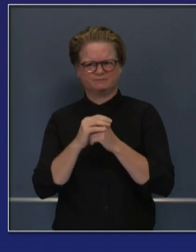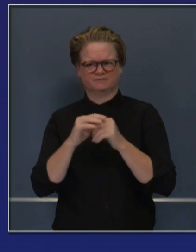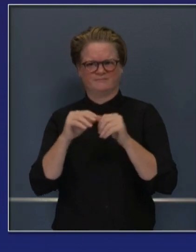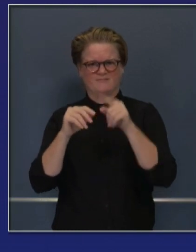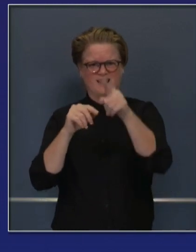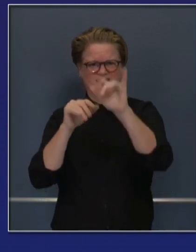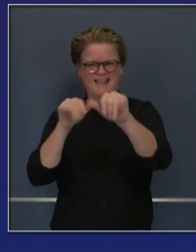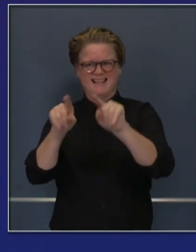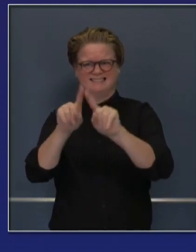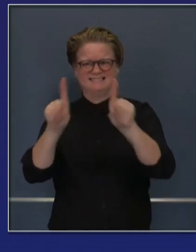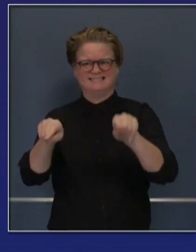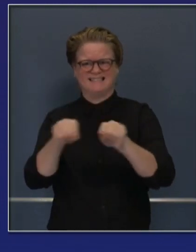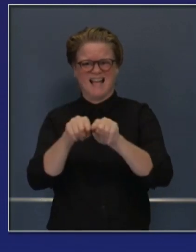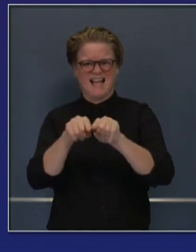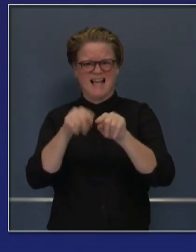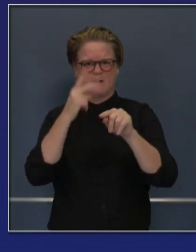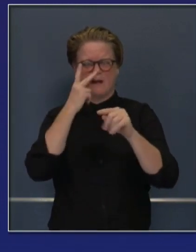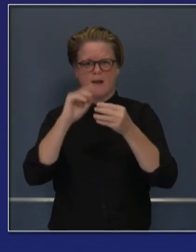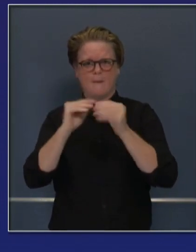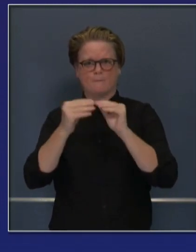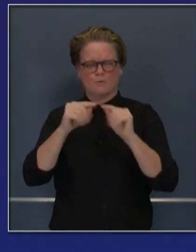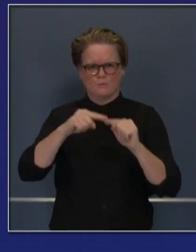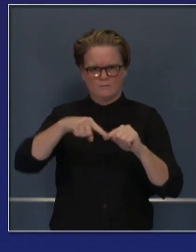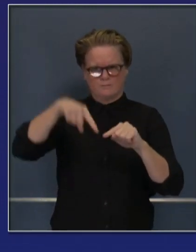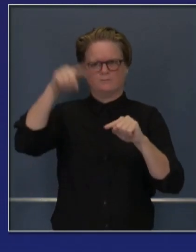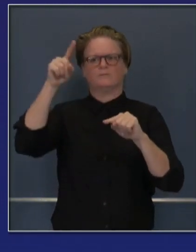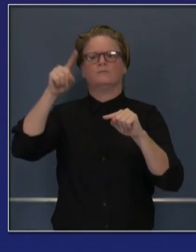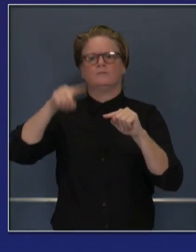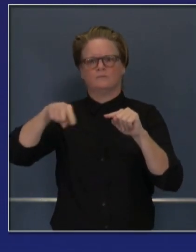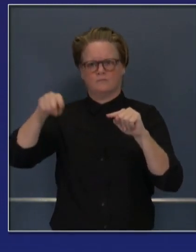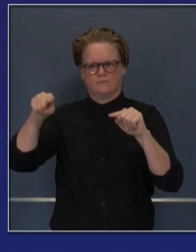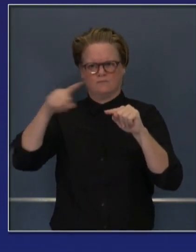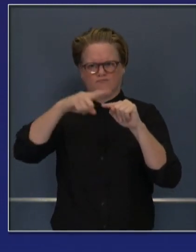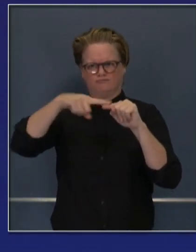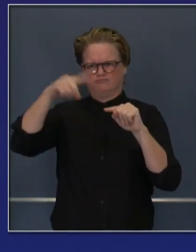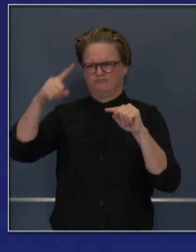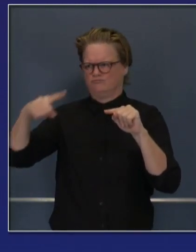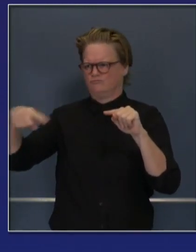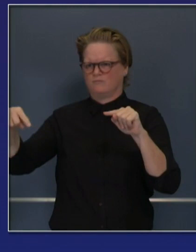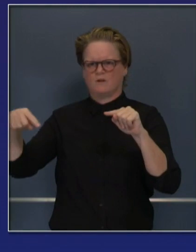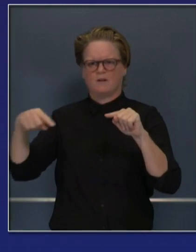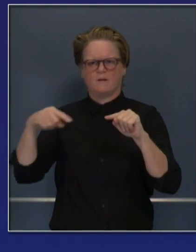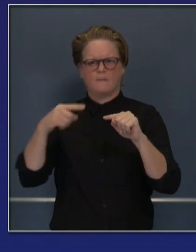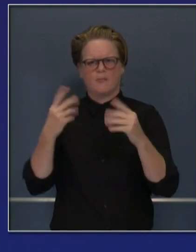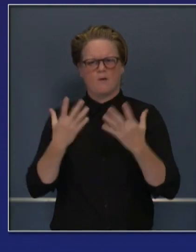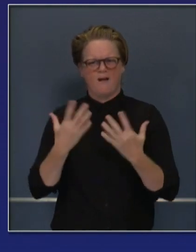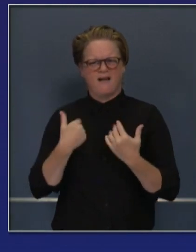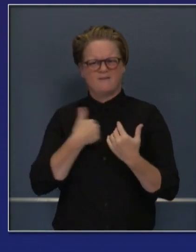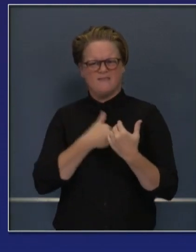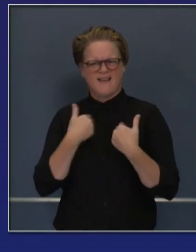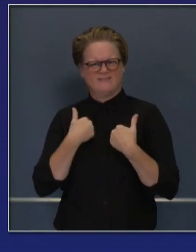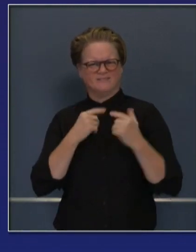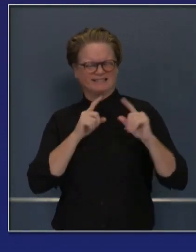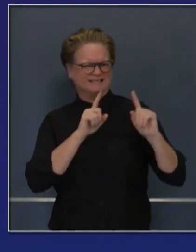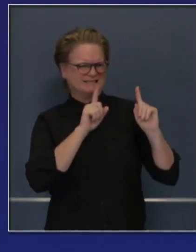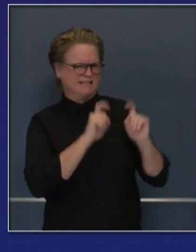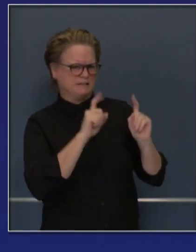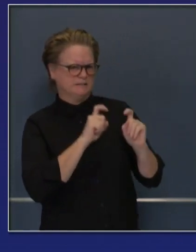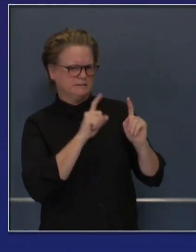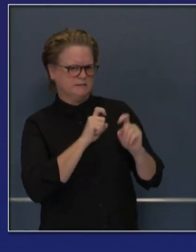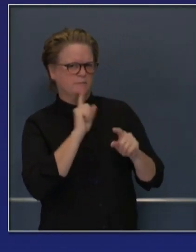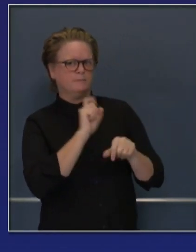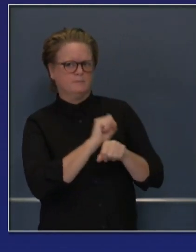those cases. Positivity rates gives us a real sense of how we're doing from a community spread perspective, from